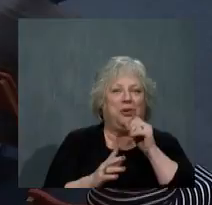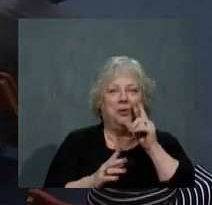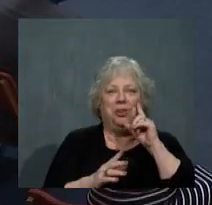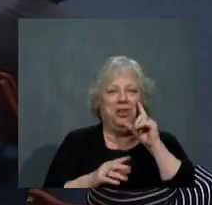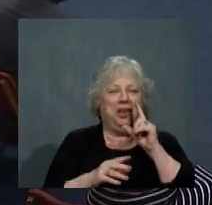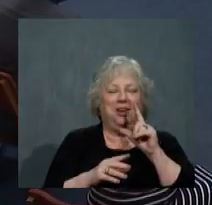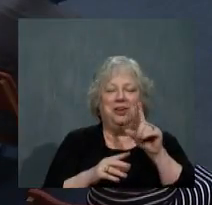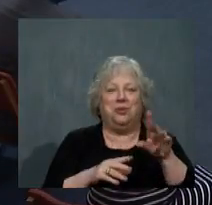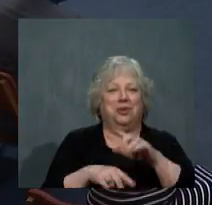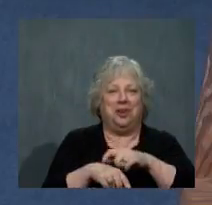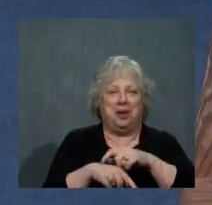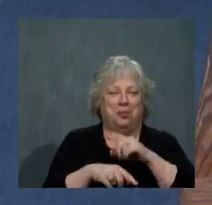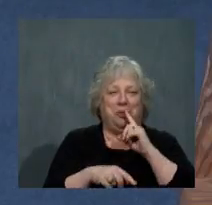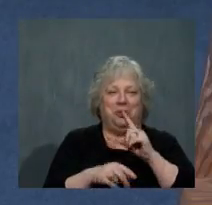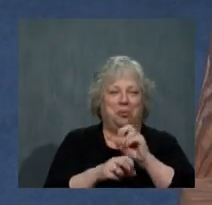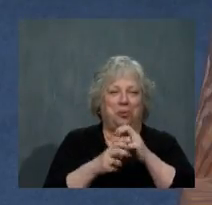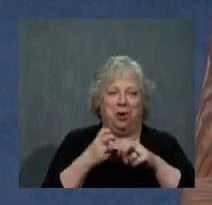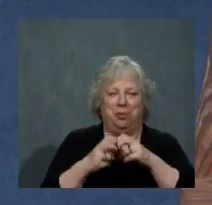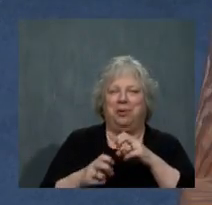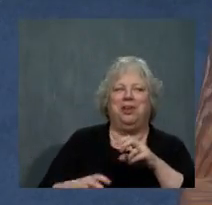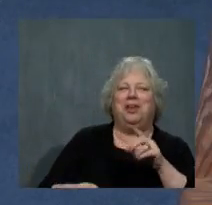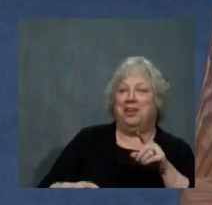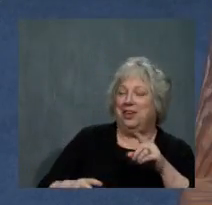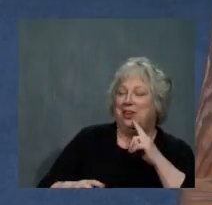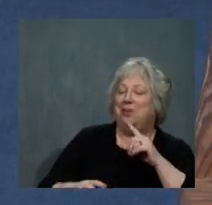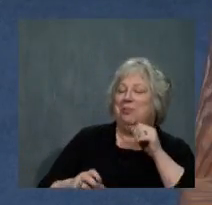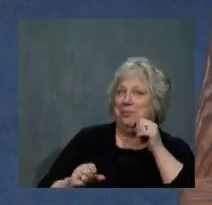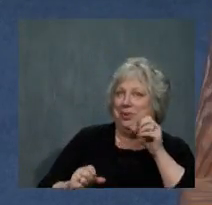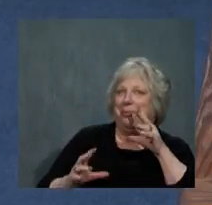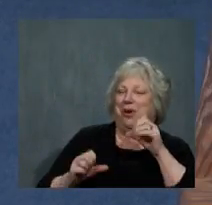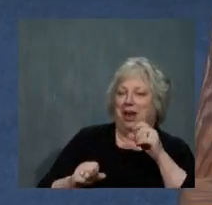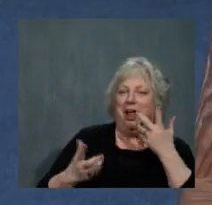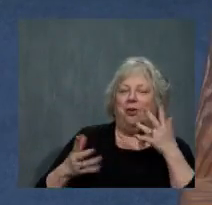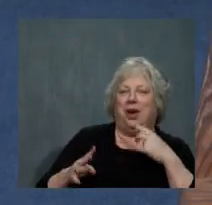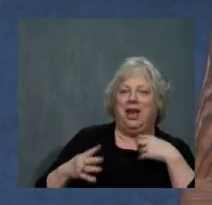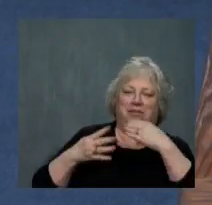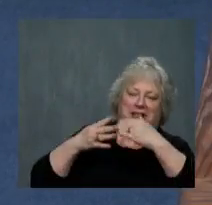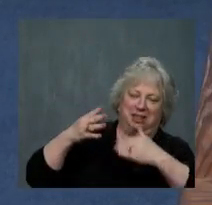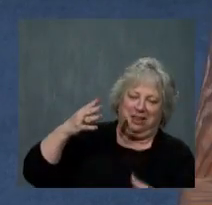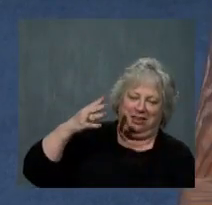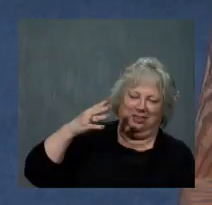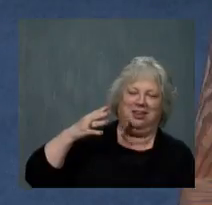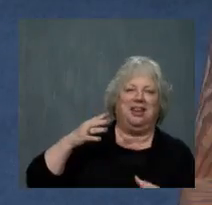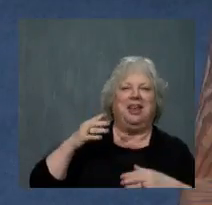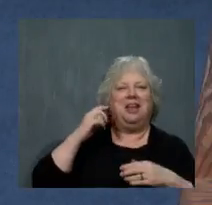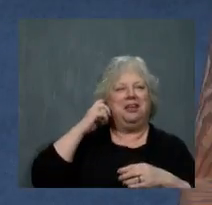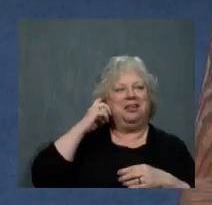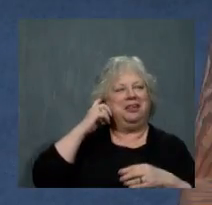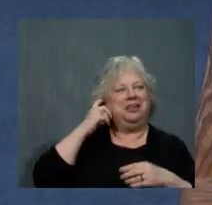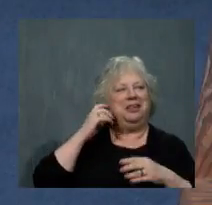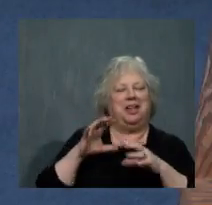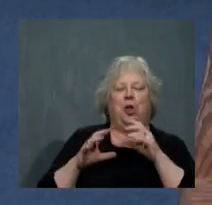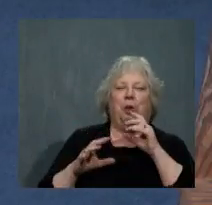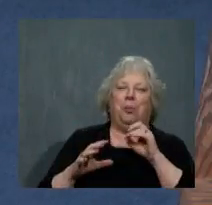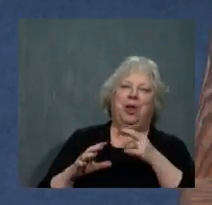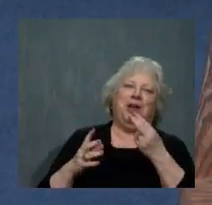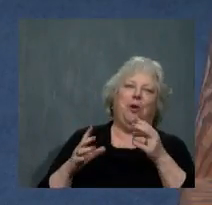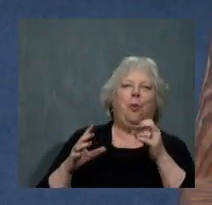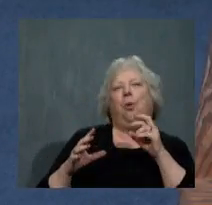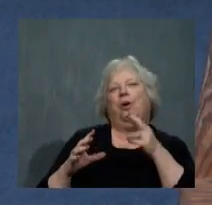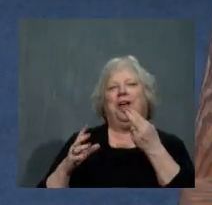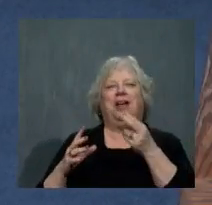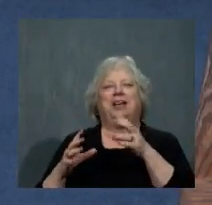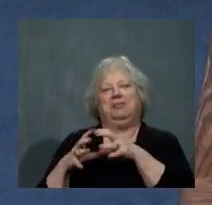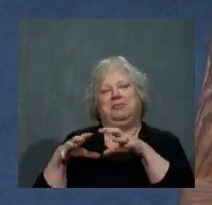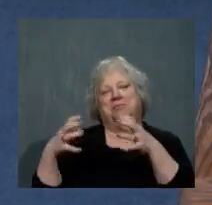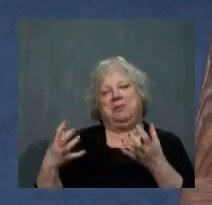You'd be surprised I got one already at home about like this. It hadn't quite ripened yet, and it seems to be growing. So I'm going to